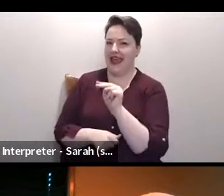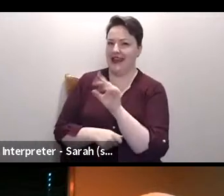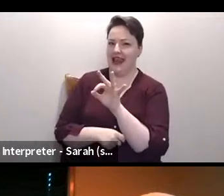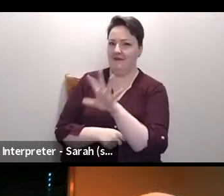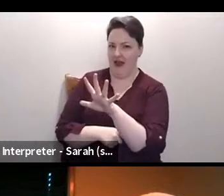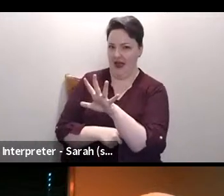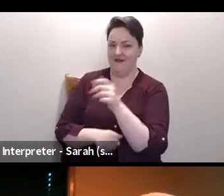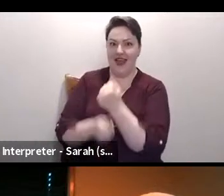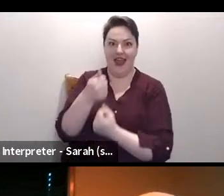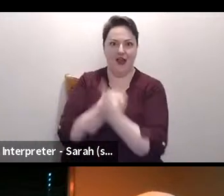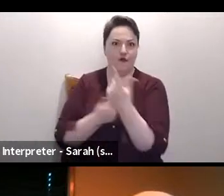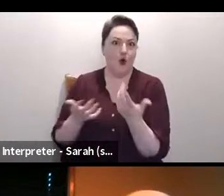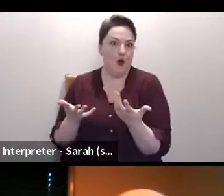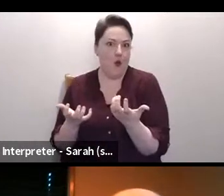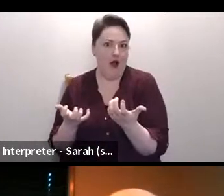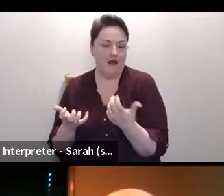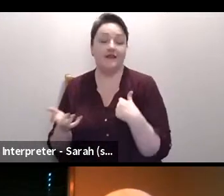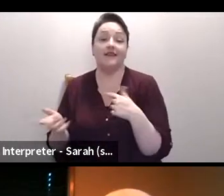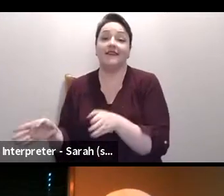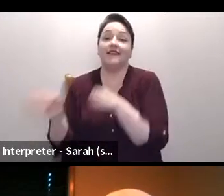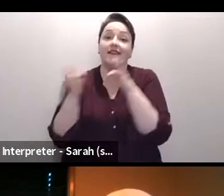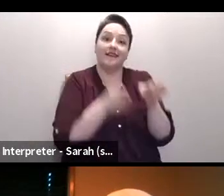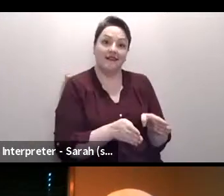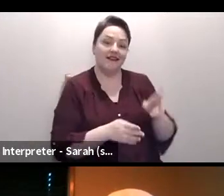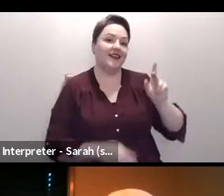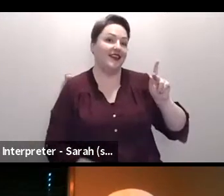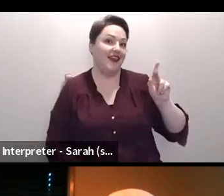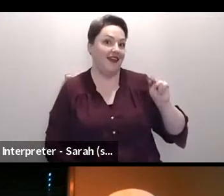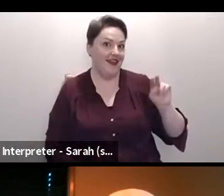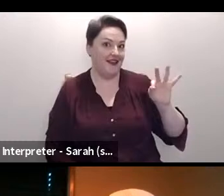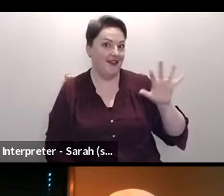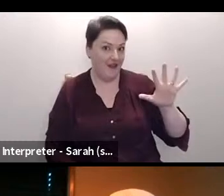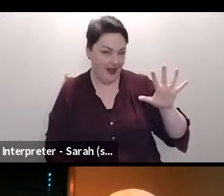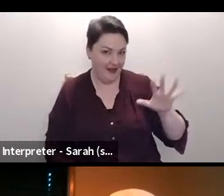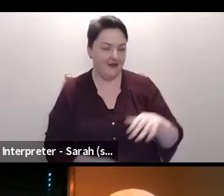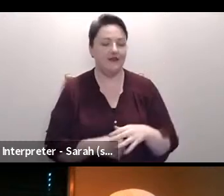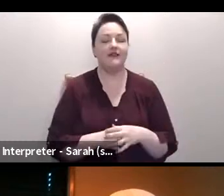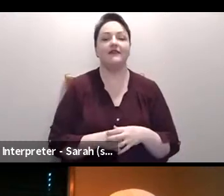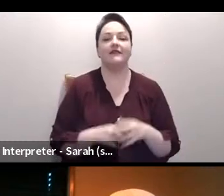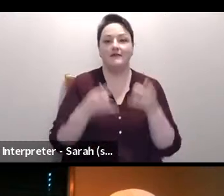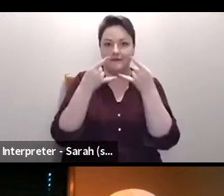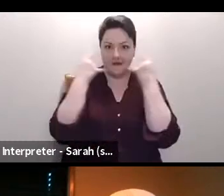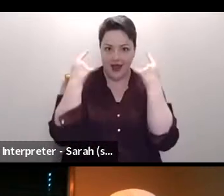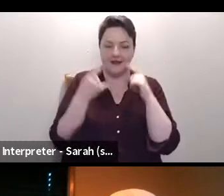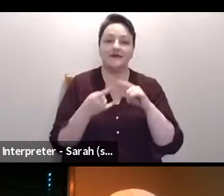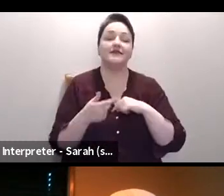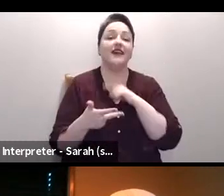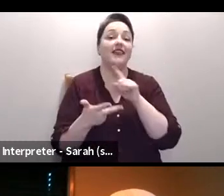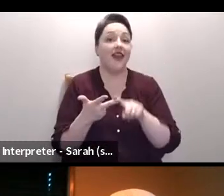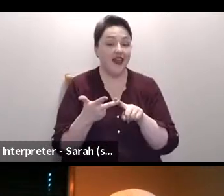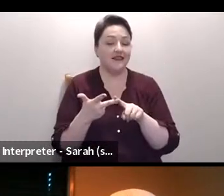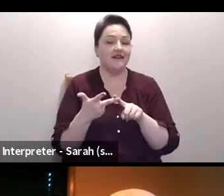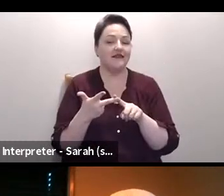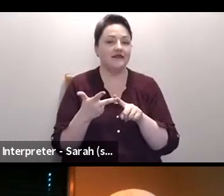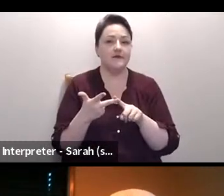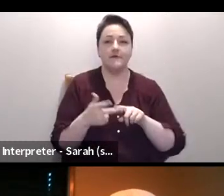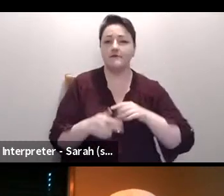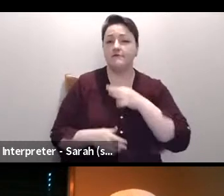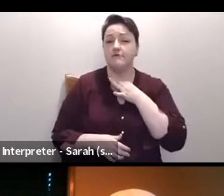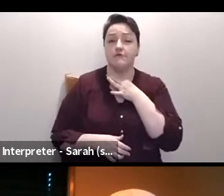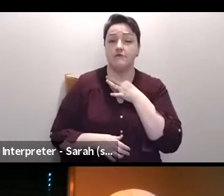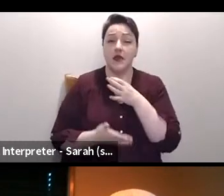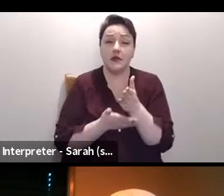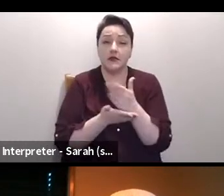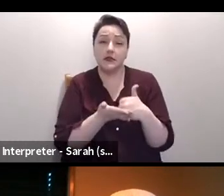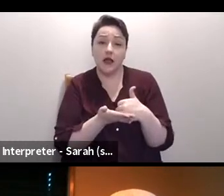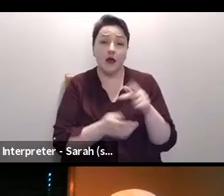that everybody wanted. And then it was the KN95 masks. And then there was a question about whether certain KN95